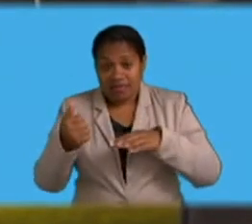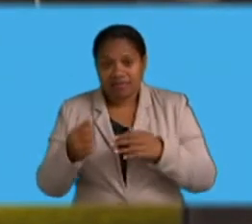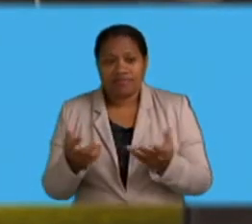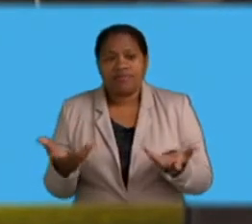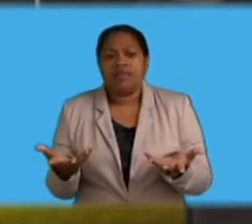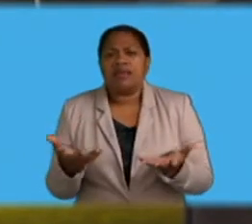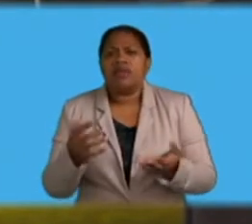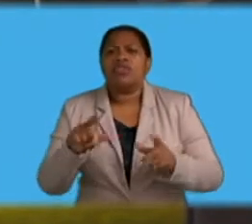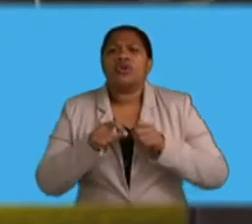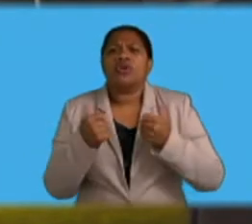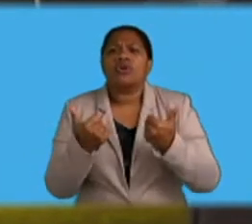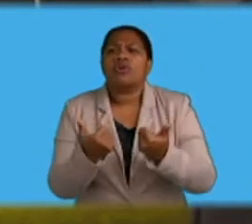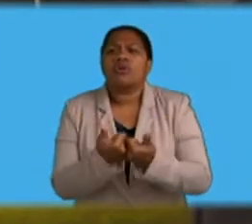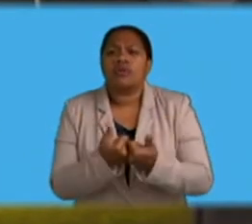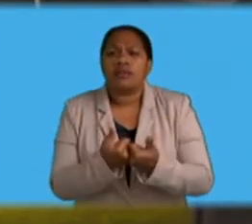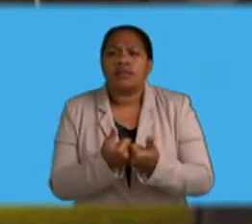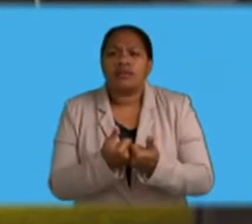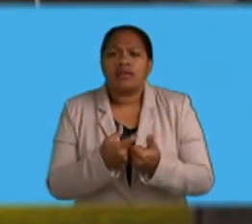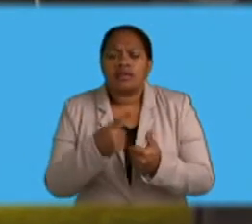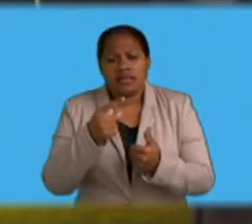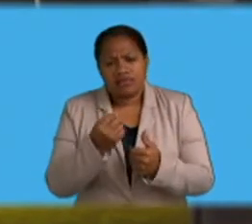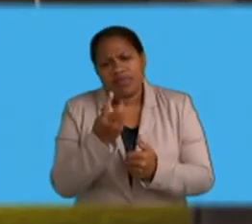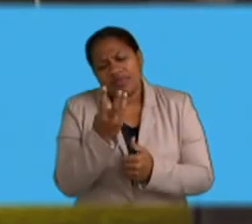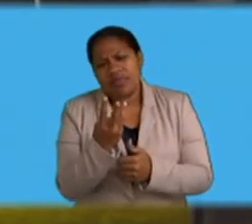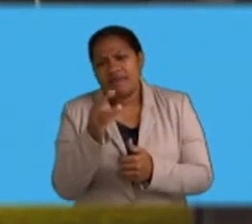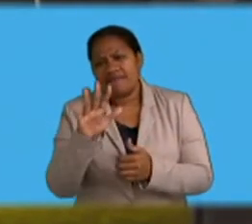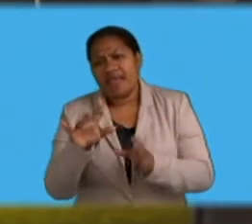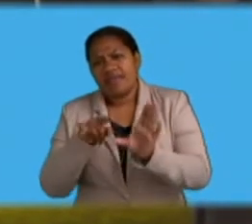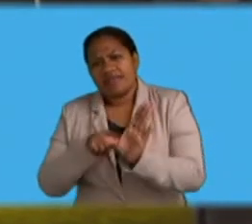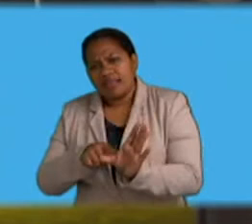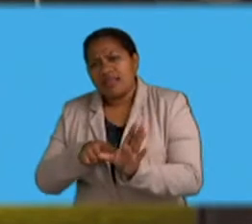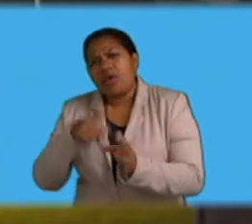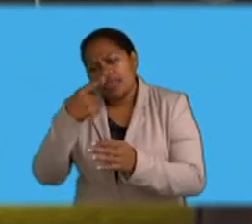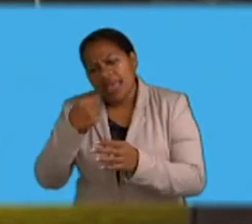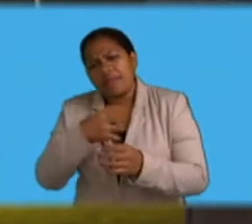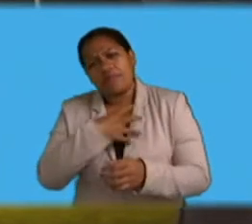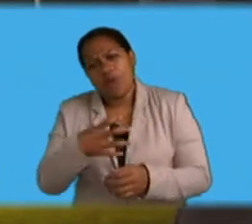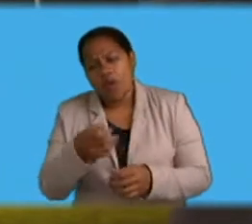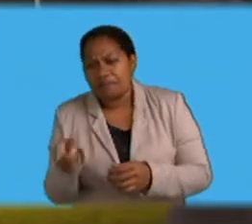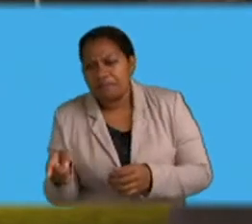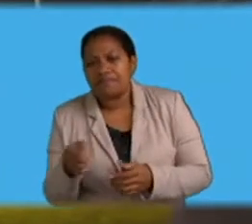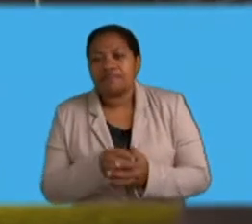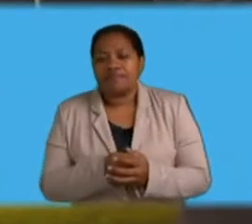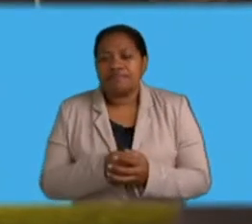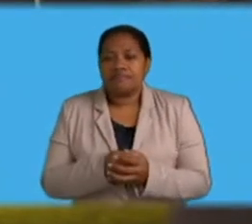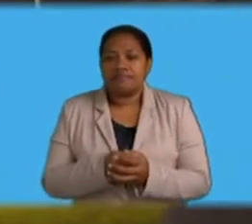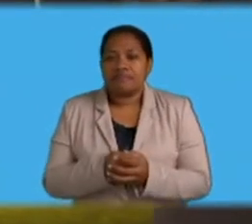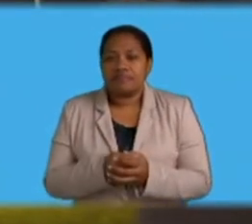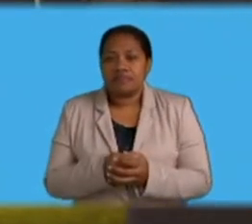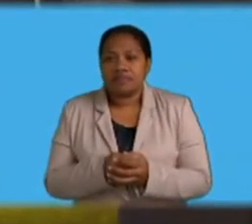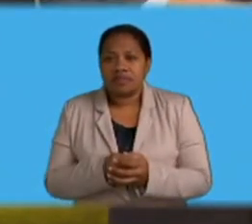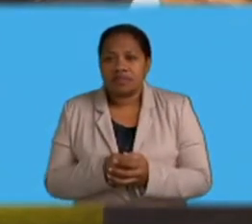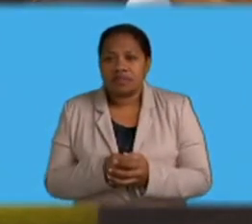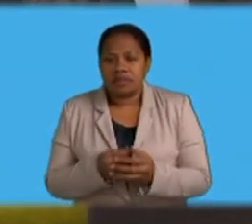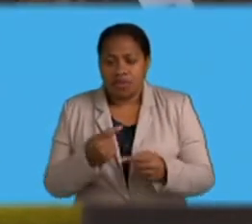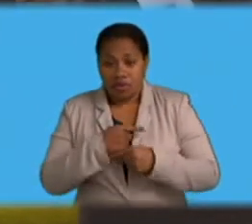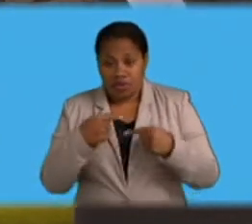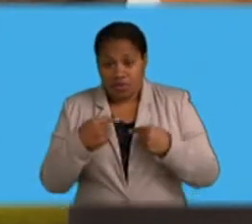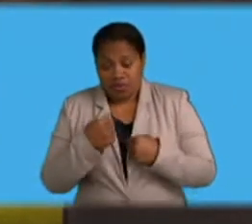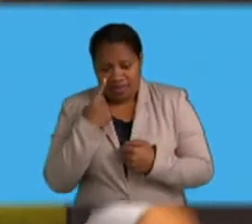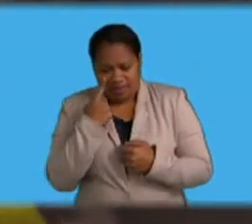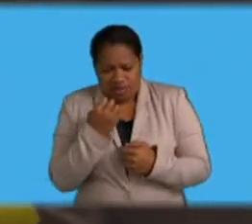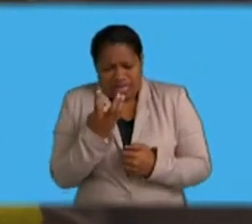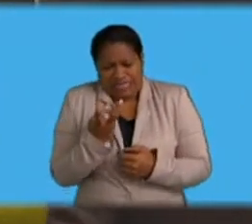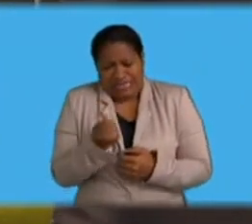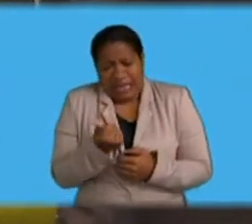years. Employment contracts can be as long as that. Now, Madam Speaker, also as part of the reforms, we found, as some of the members on the other